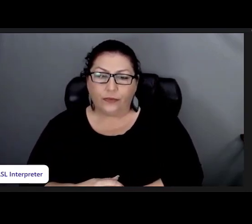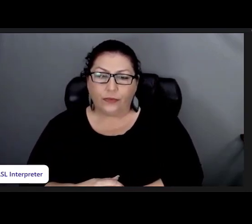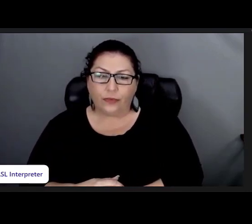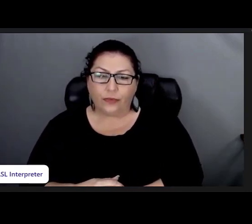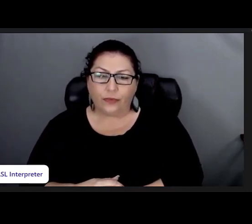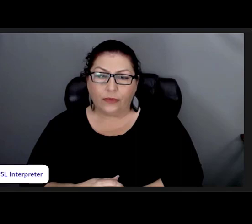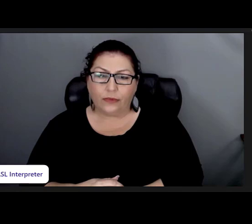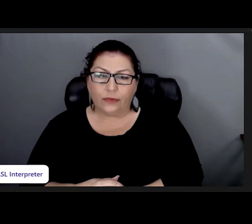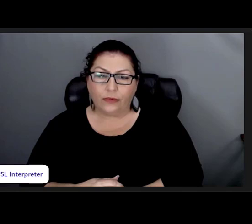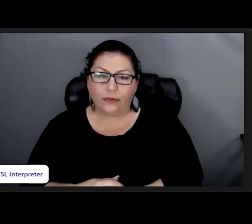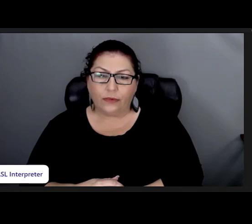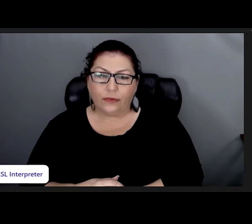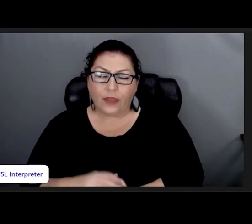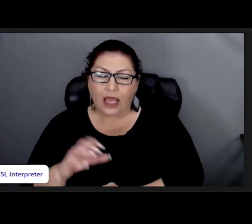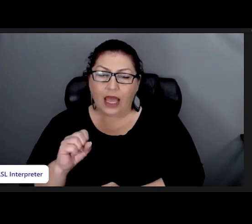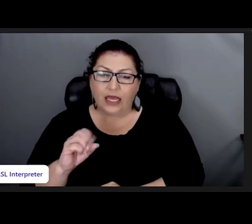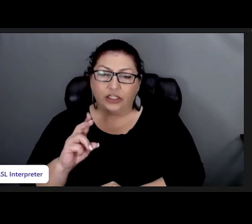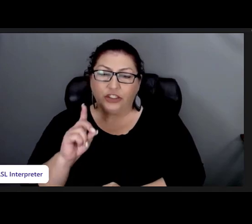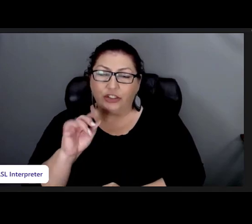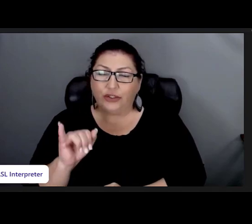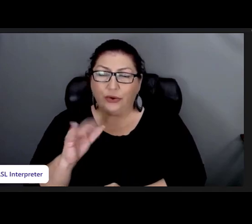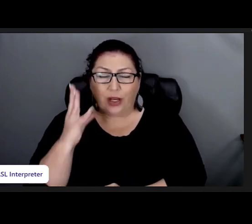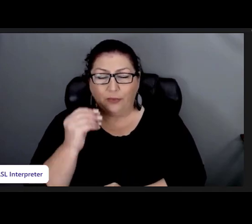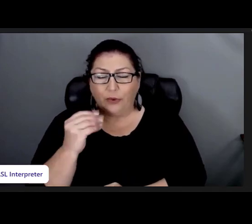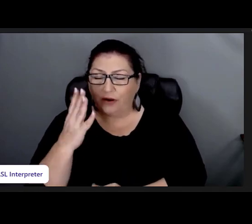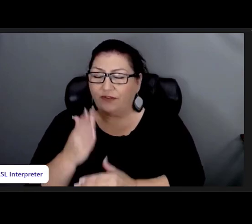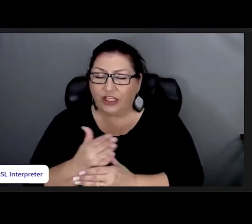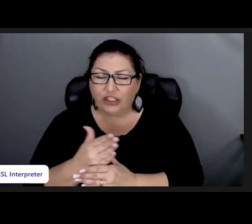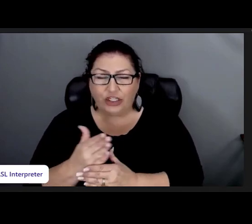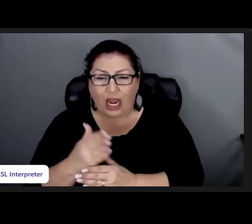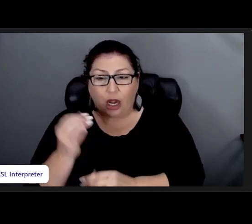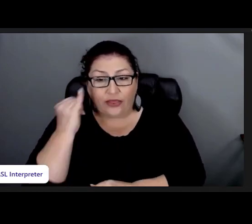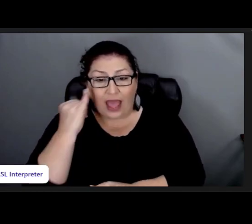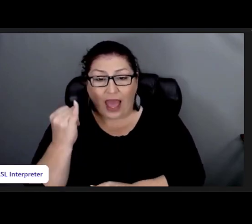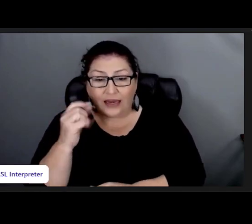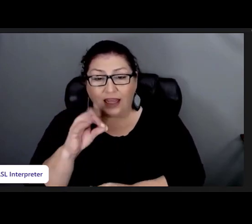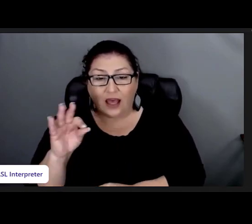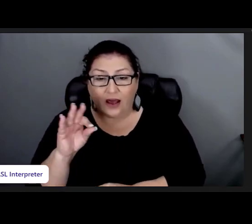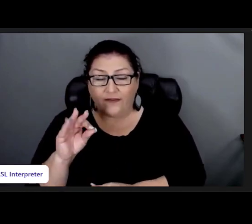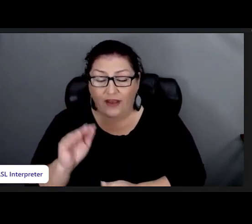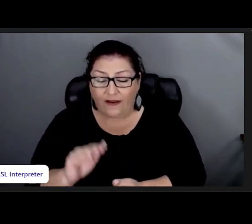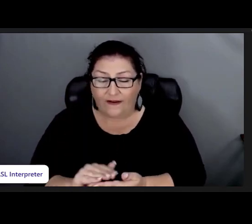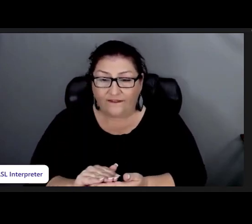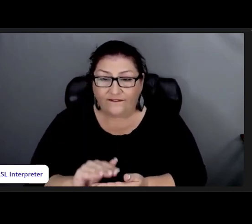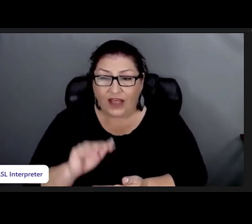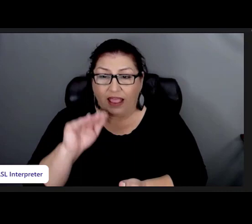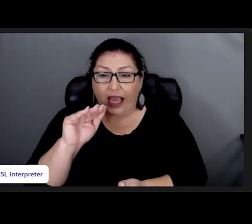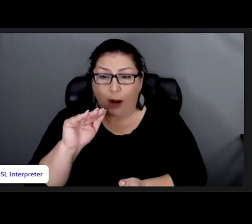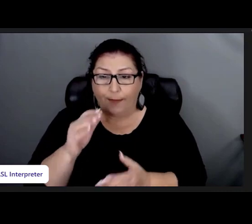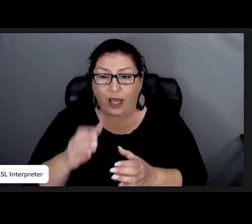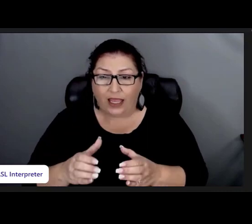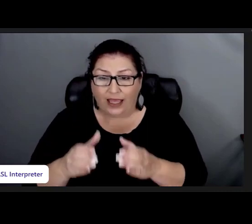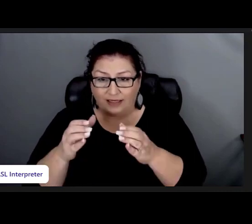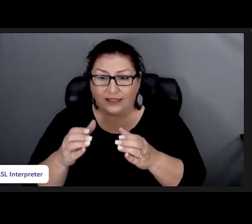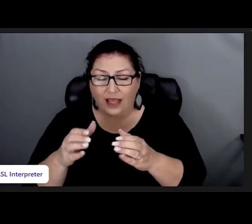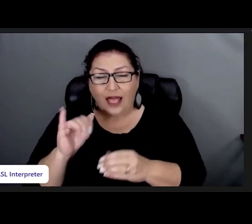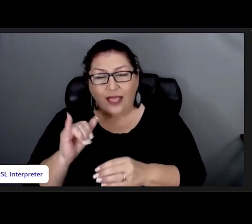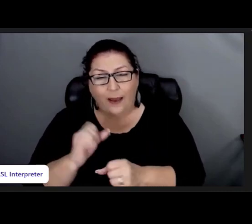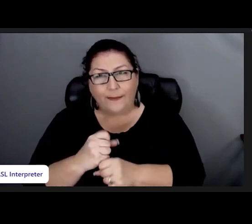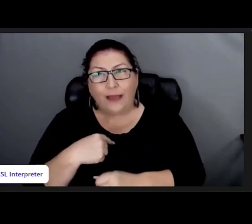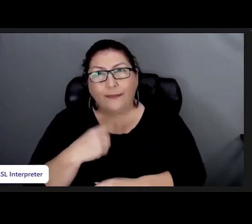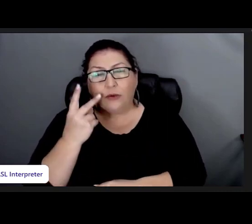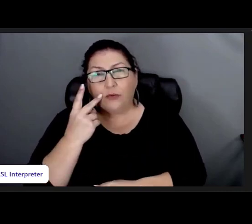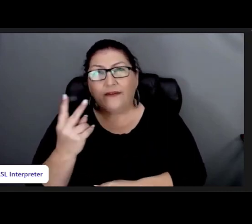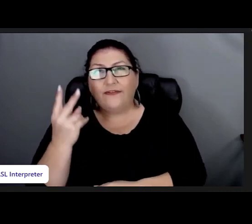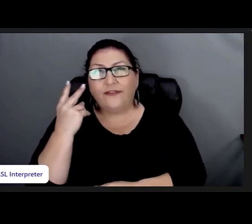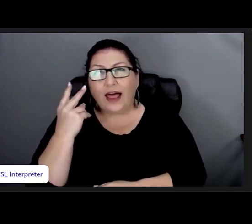As Sudi so beautifully shared the idea of filling our bucket, it made me reflect